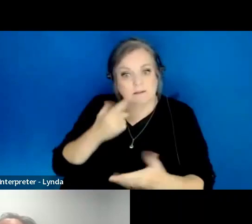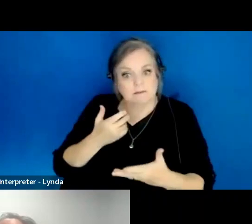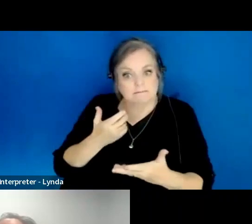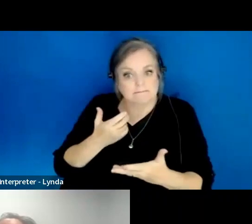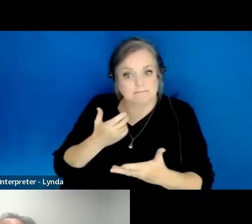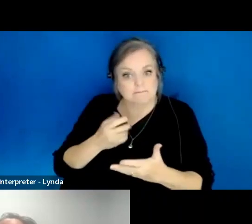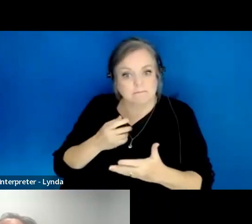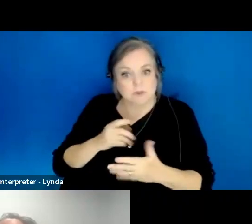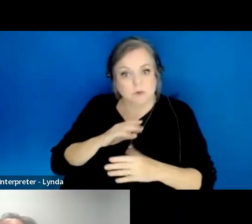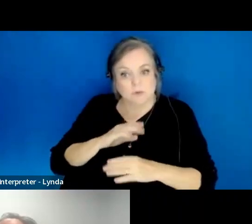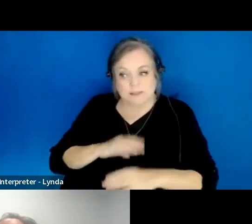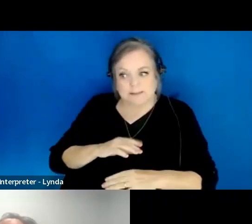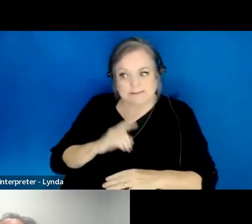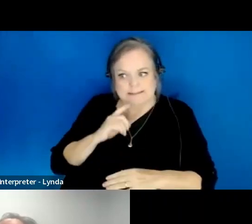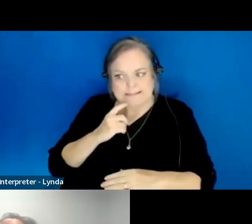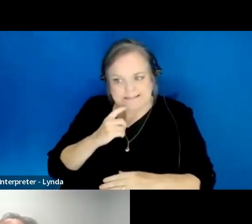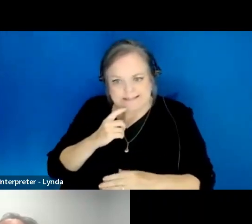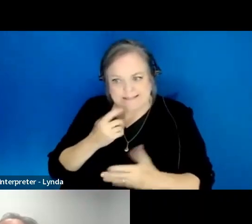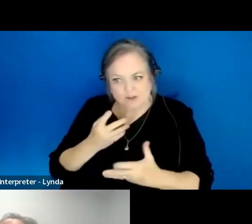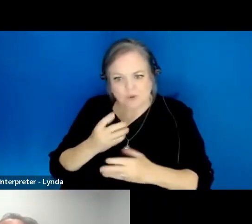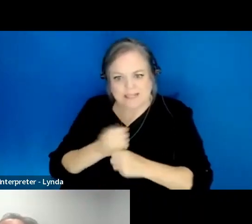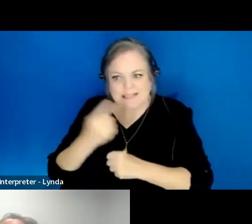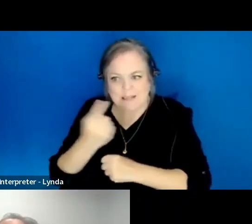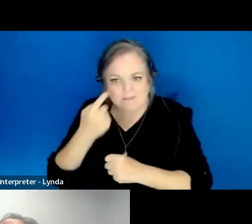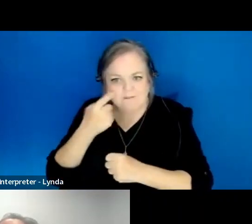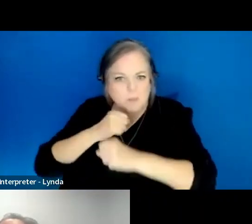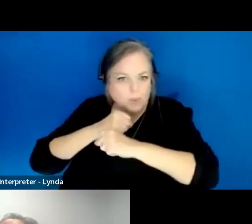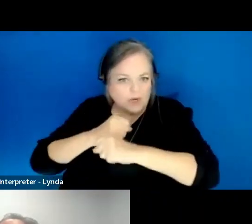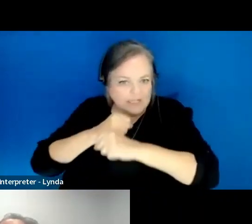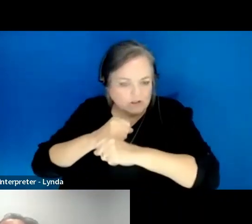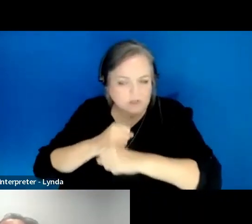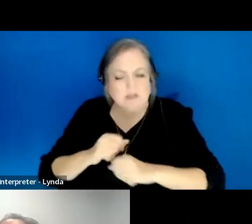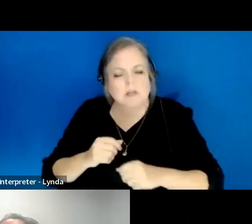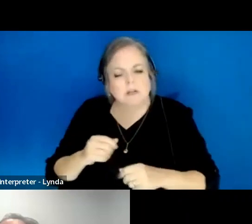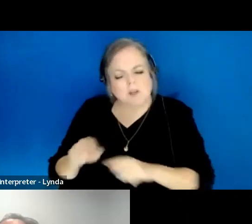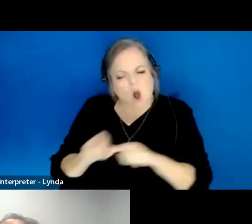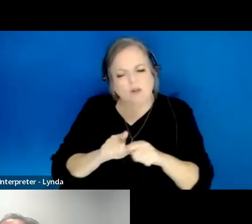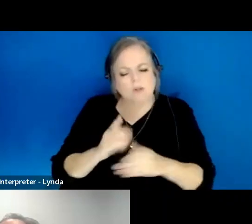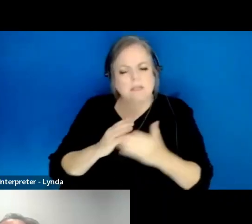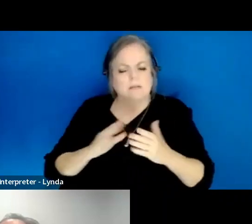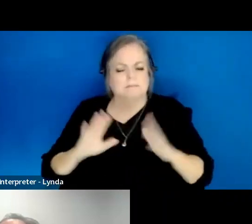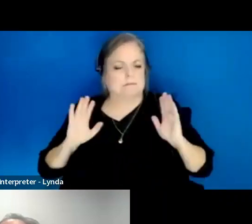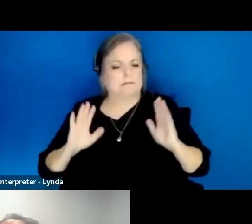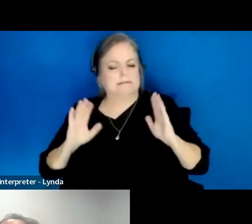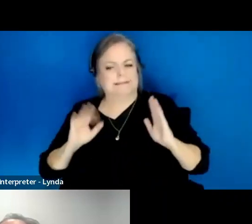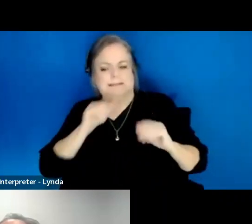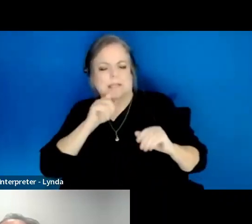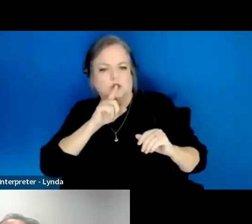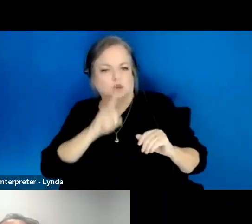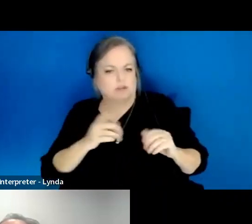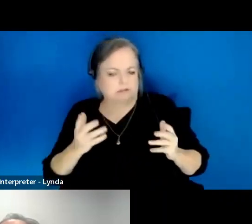to rapidly get something for protection. But there was also apprehension and